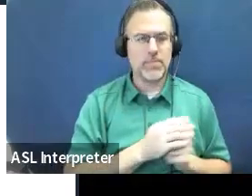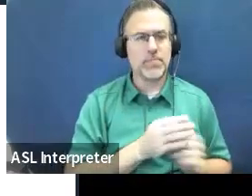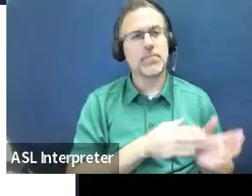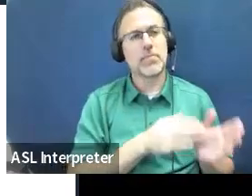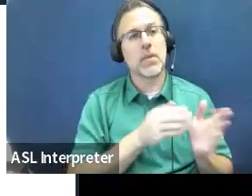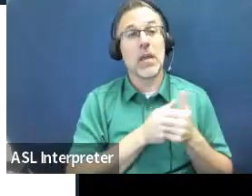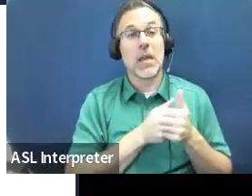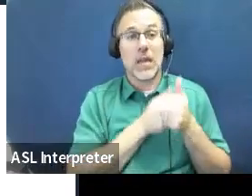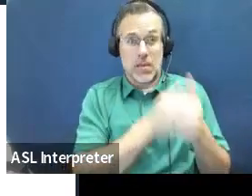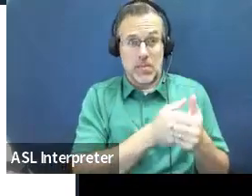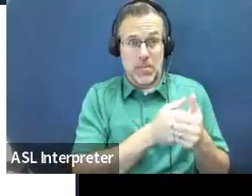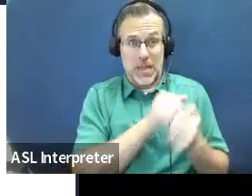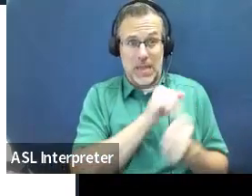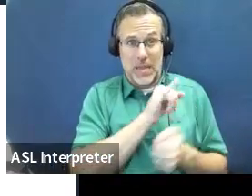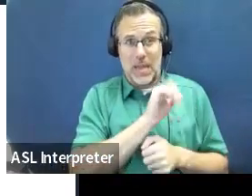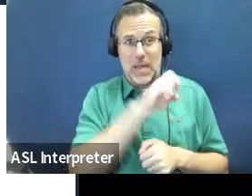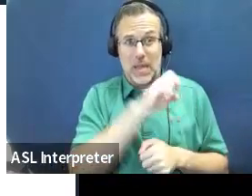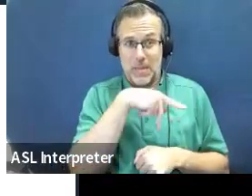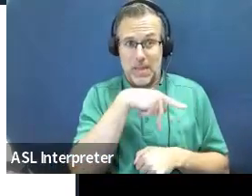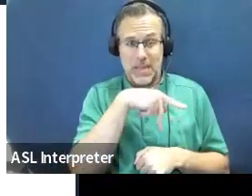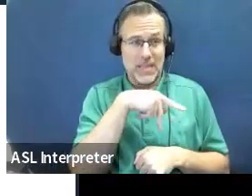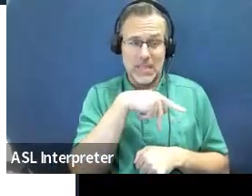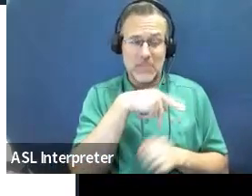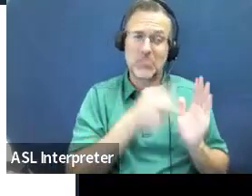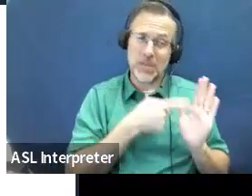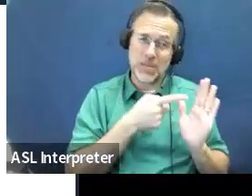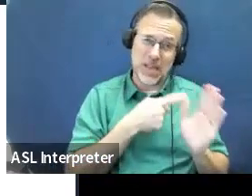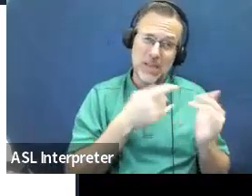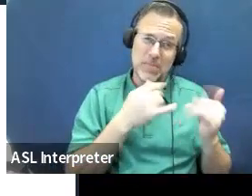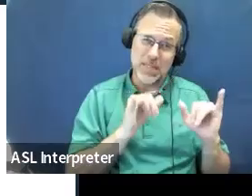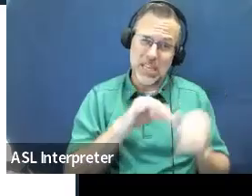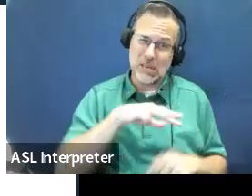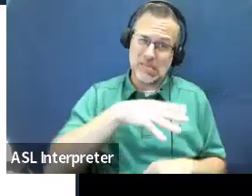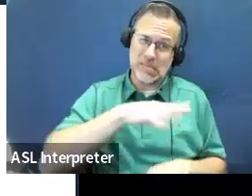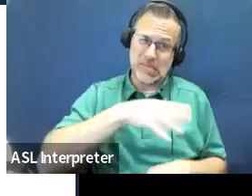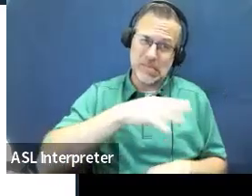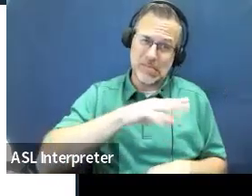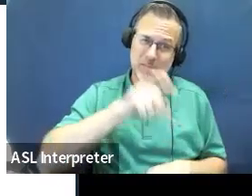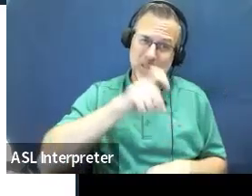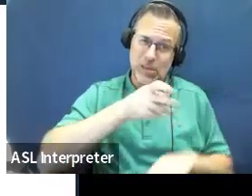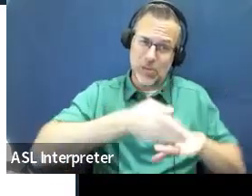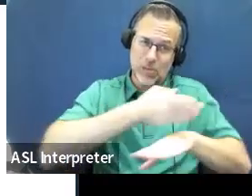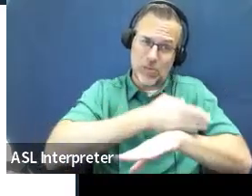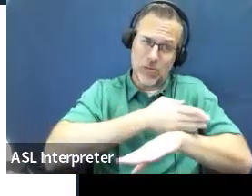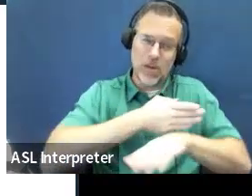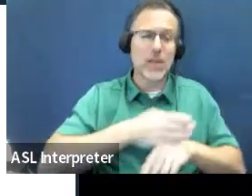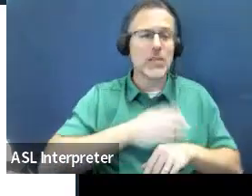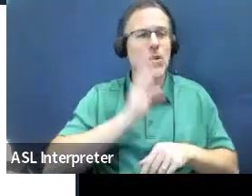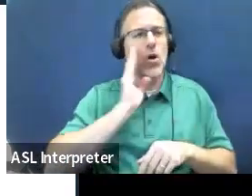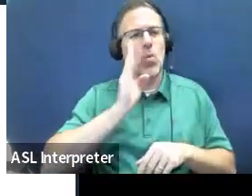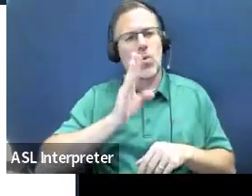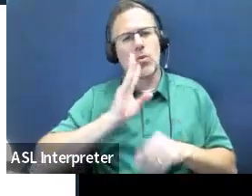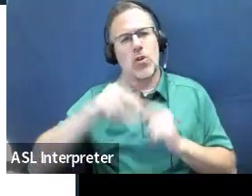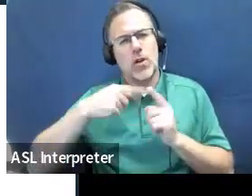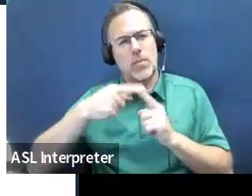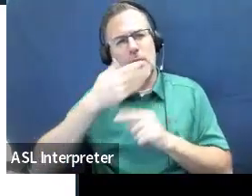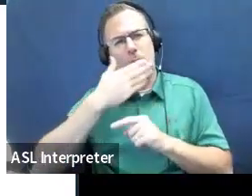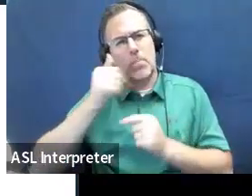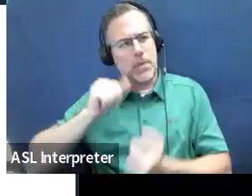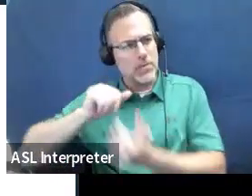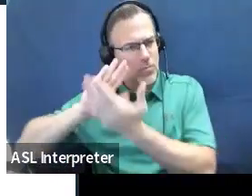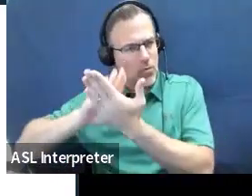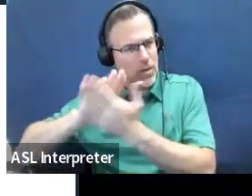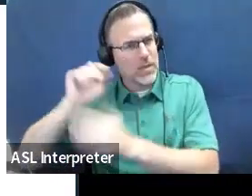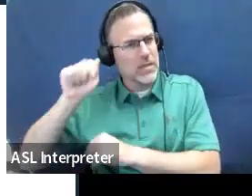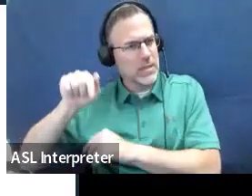compliant IEPs don't always equal good IEPs. So we really talk about best practice as a way to elevate what